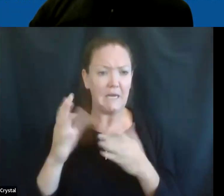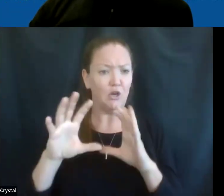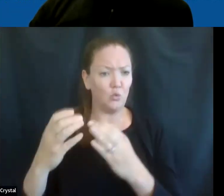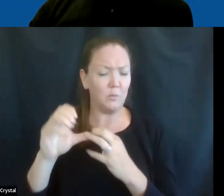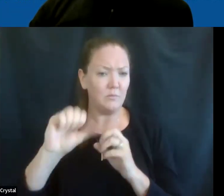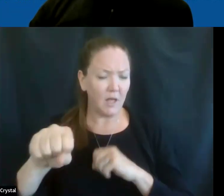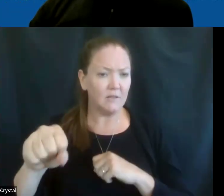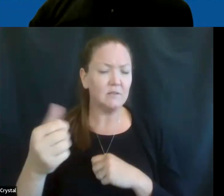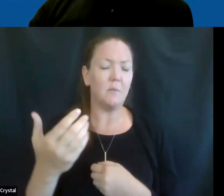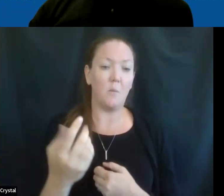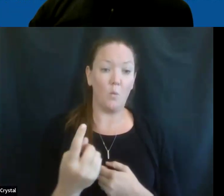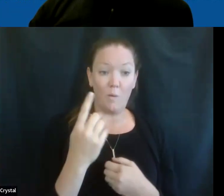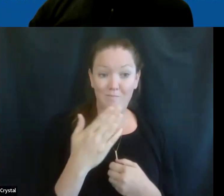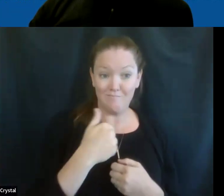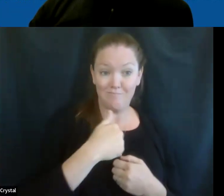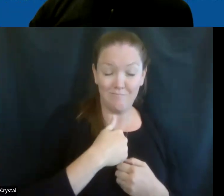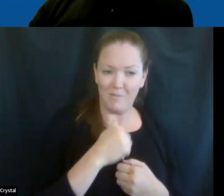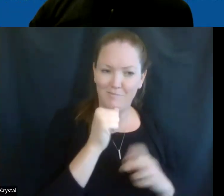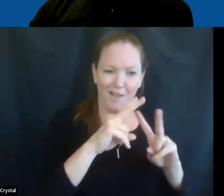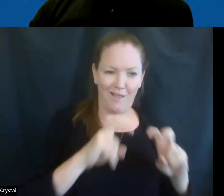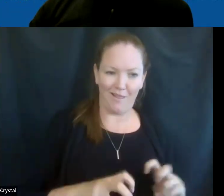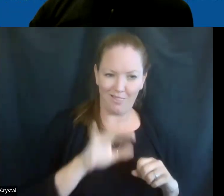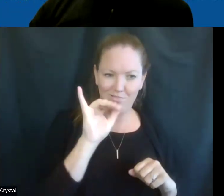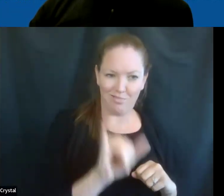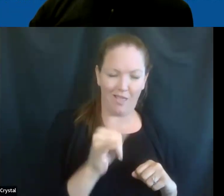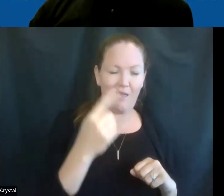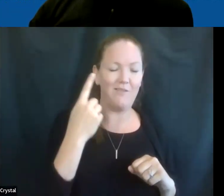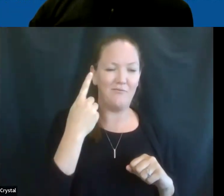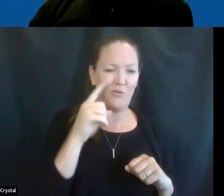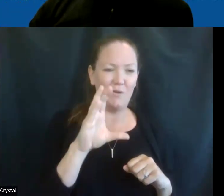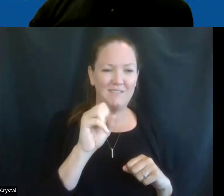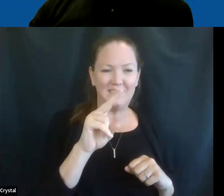I was dealing with was not looking at census and county level